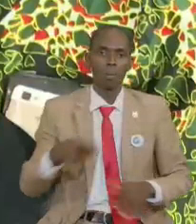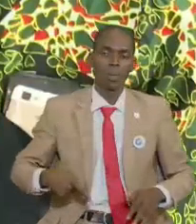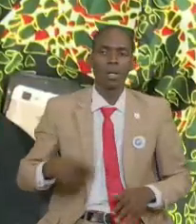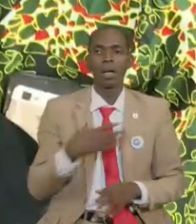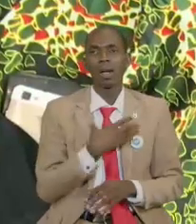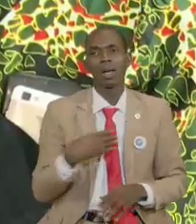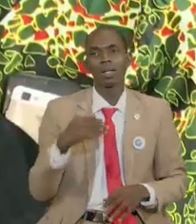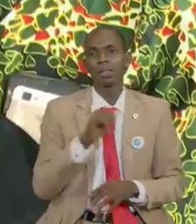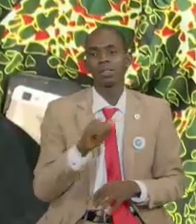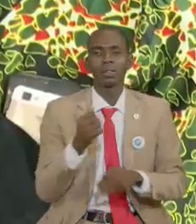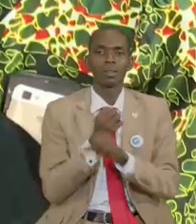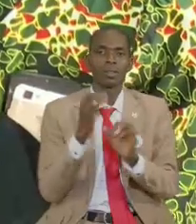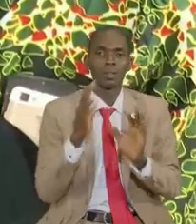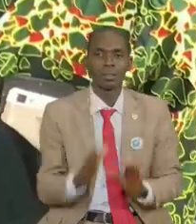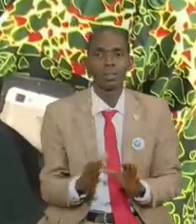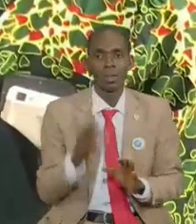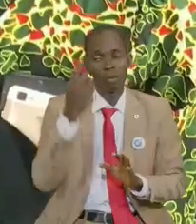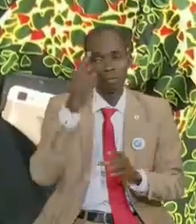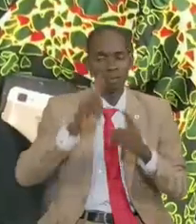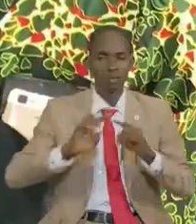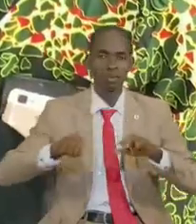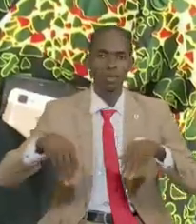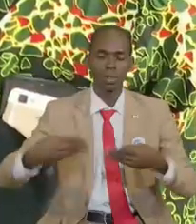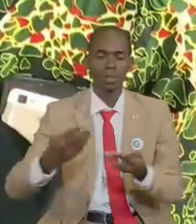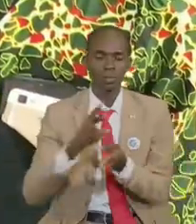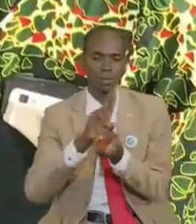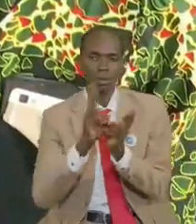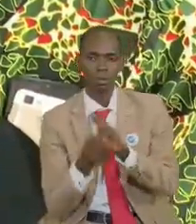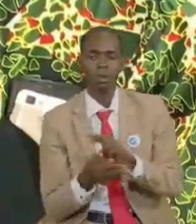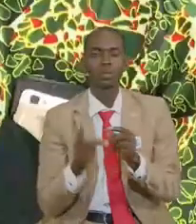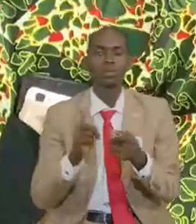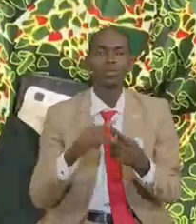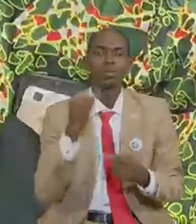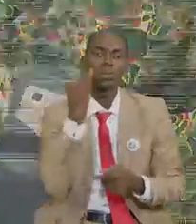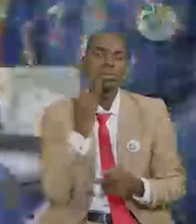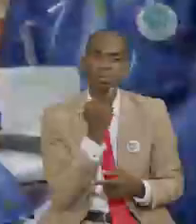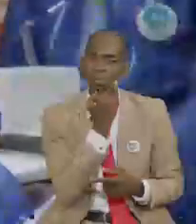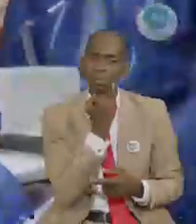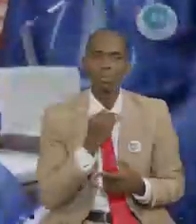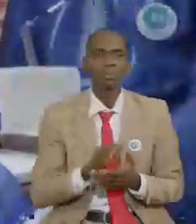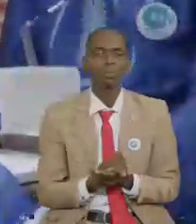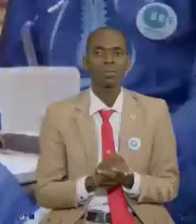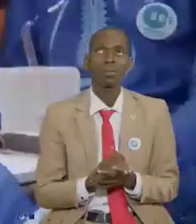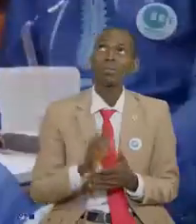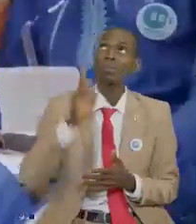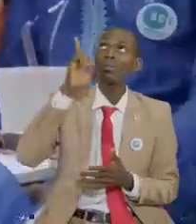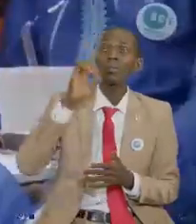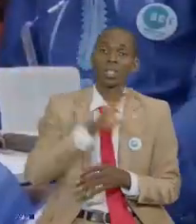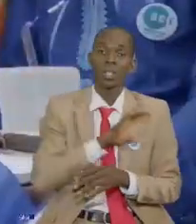For to give repentance to Israel. He gives us